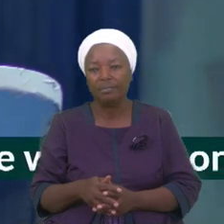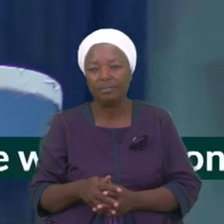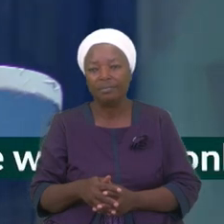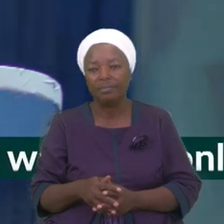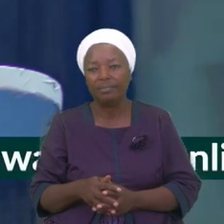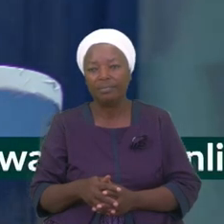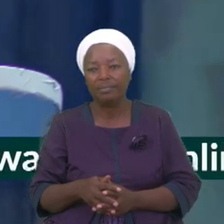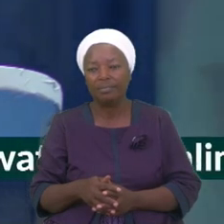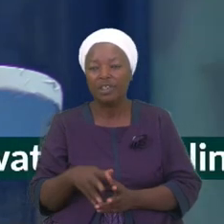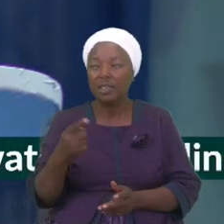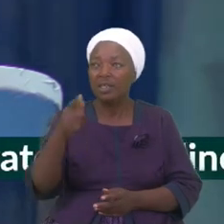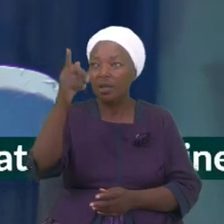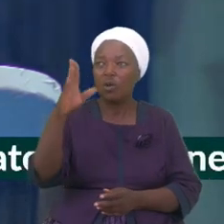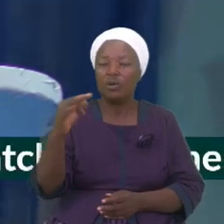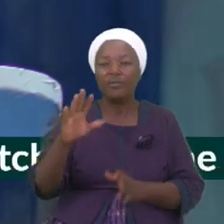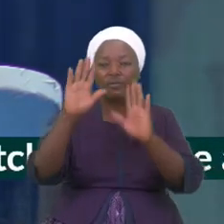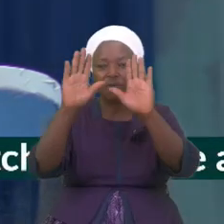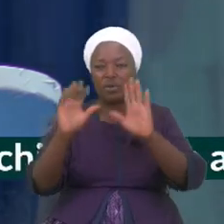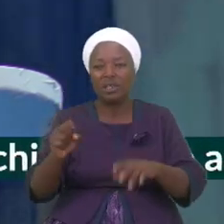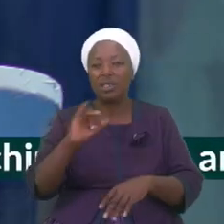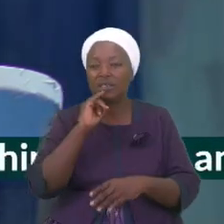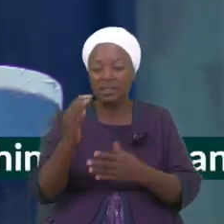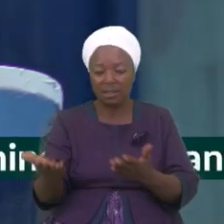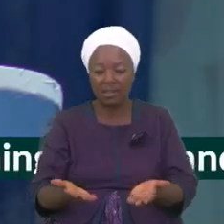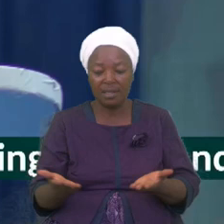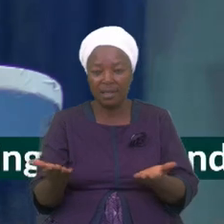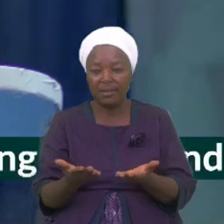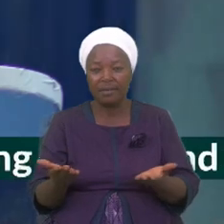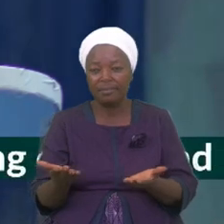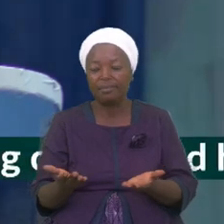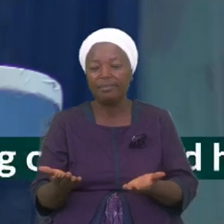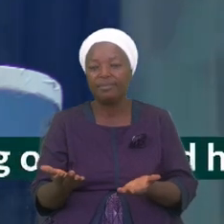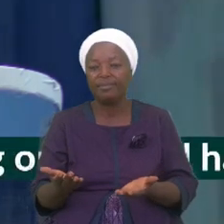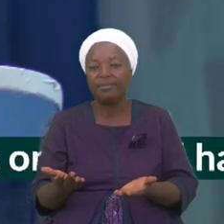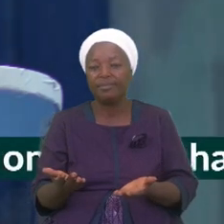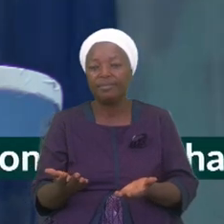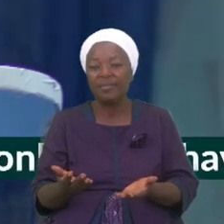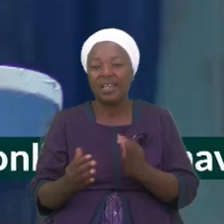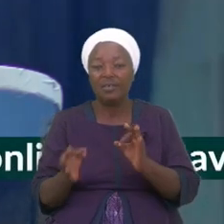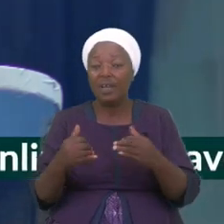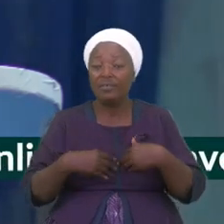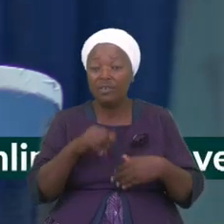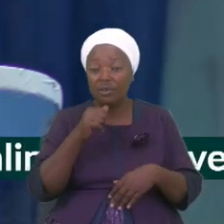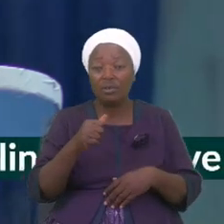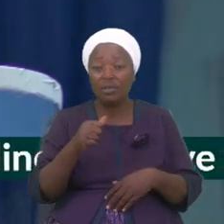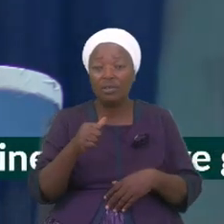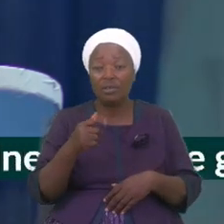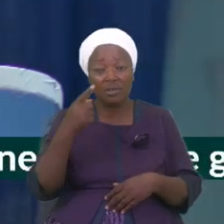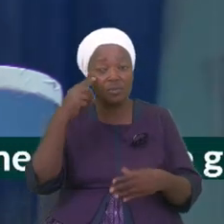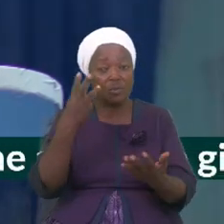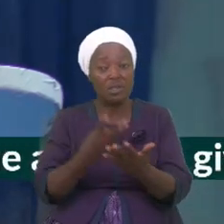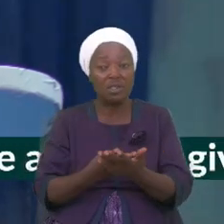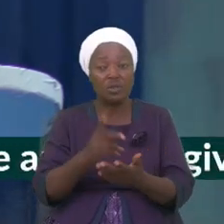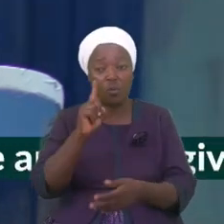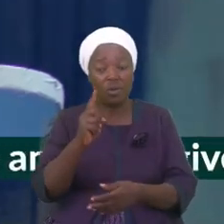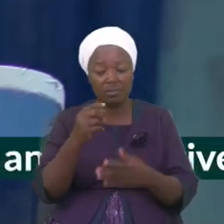The God of wonders is present here. If you have never witnessed one, today is your